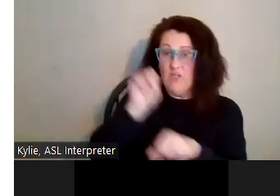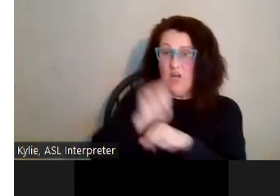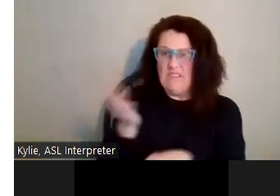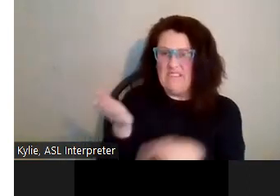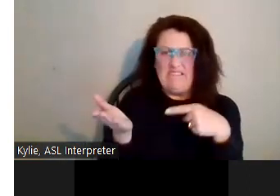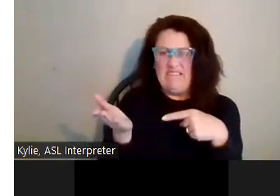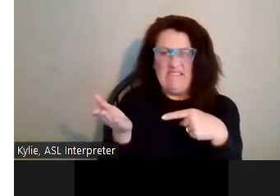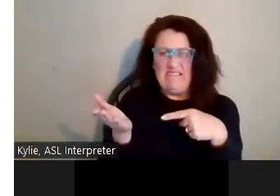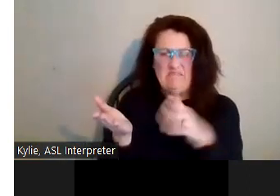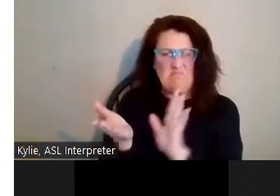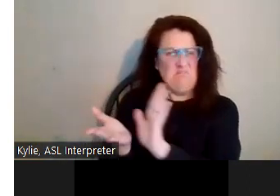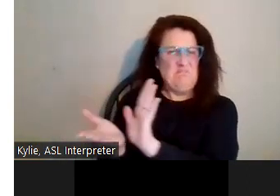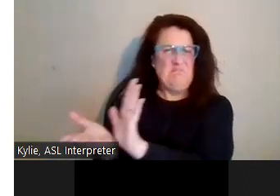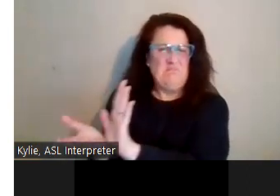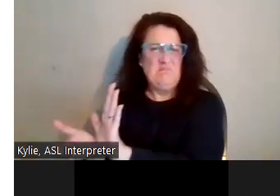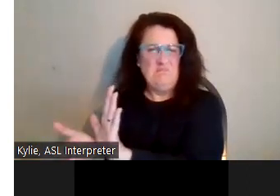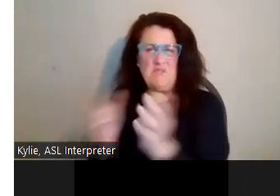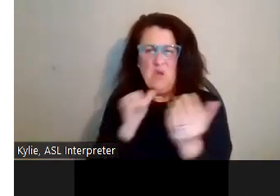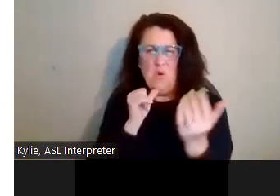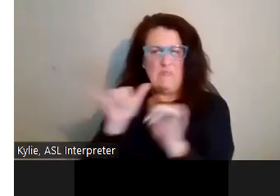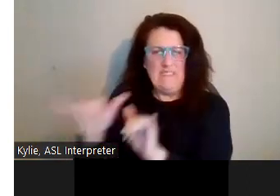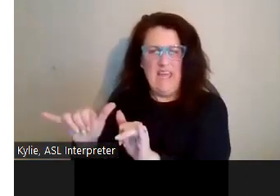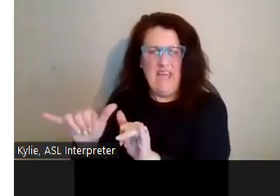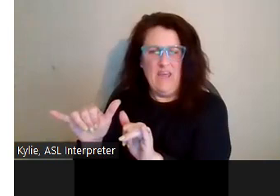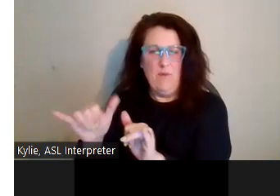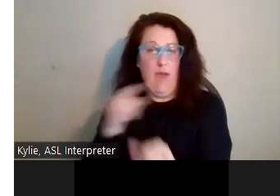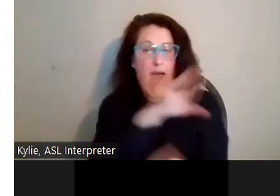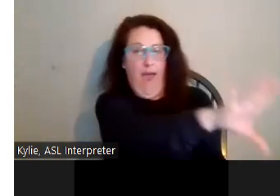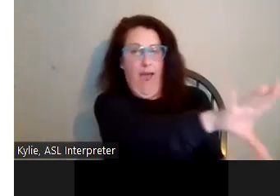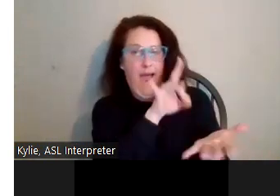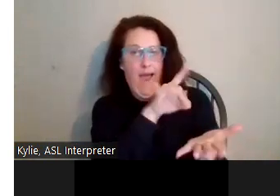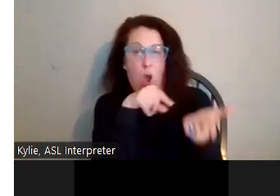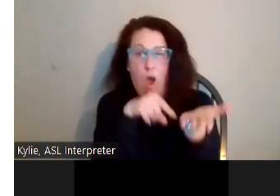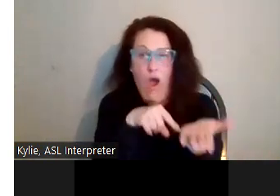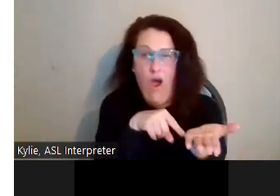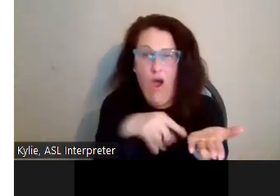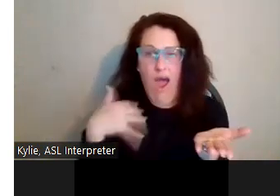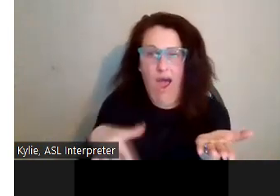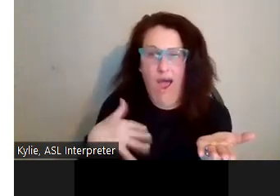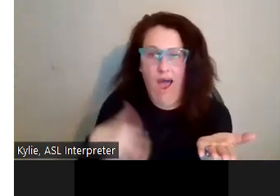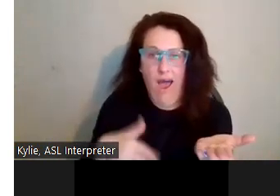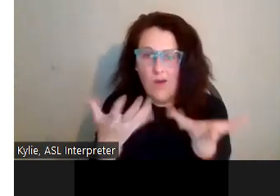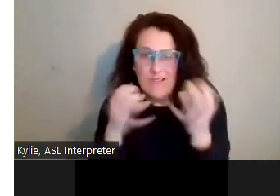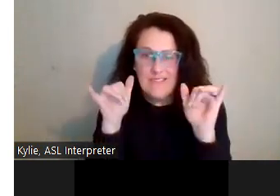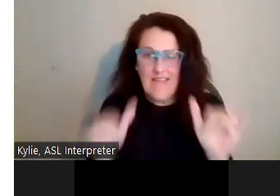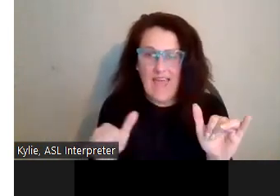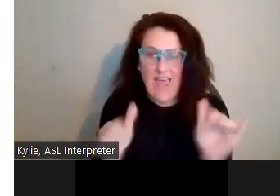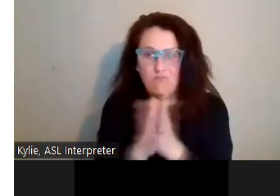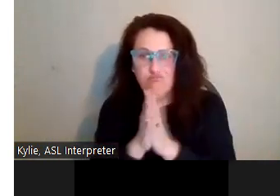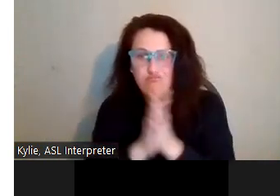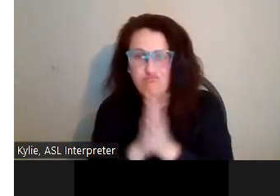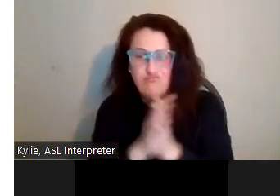very likely to stay there. But if you choose a job and you like it, you're likely to stay. If you're likely to